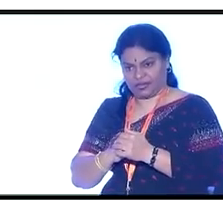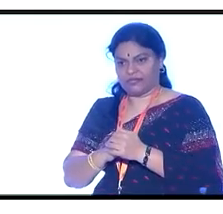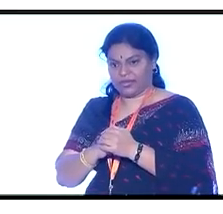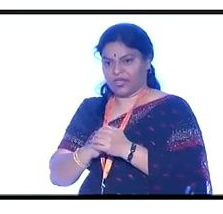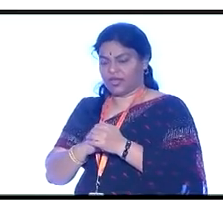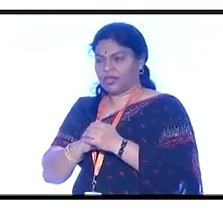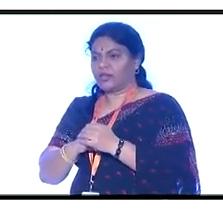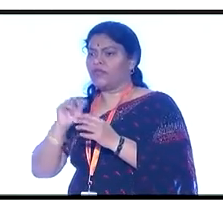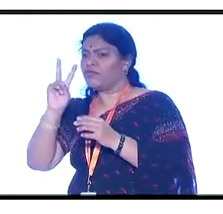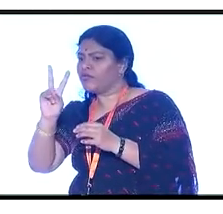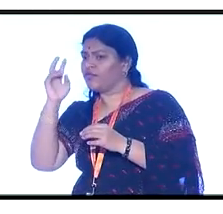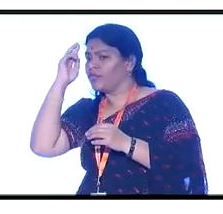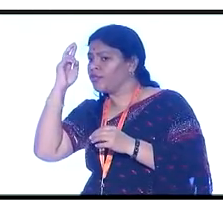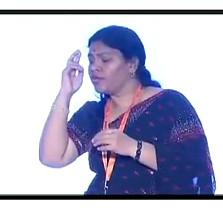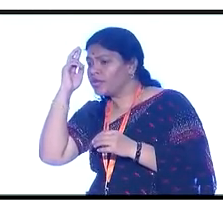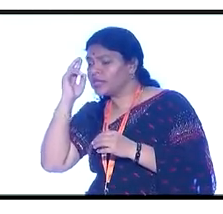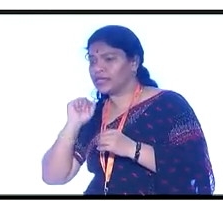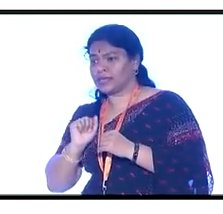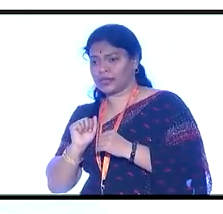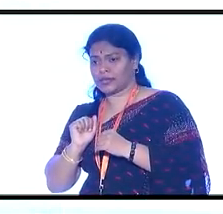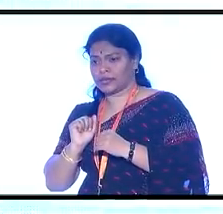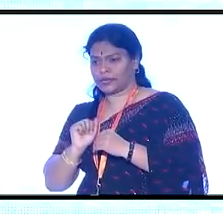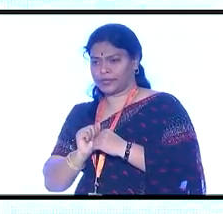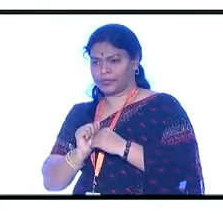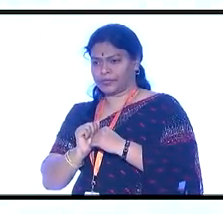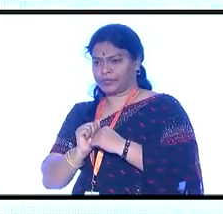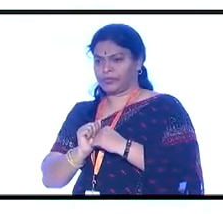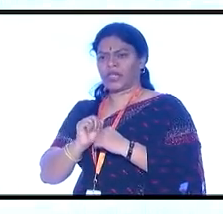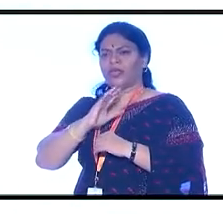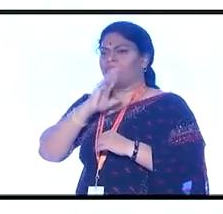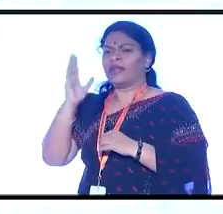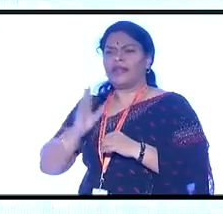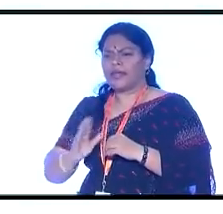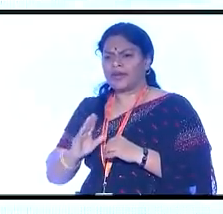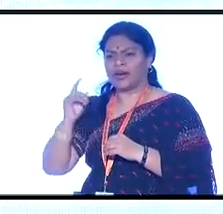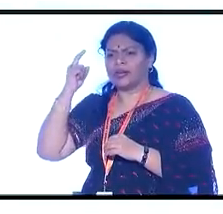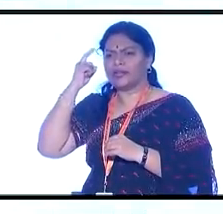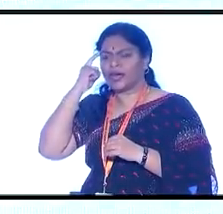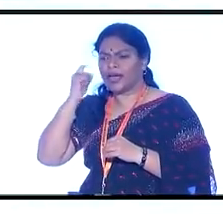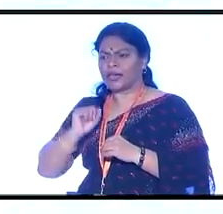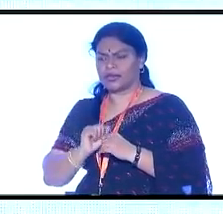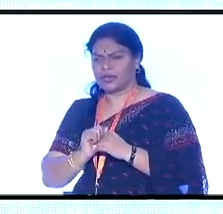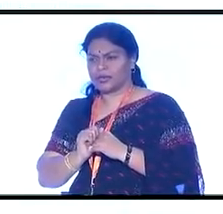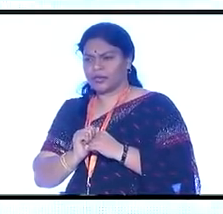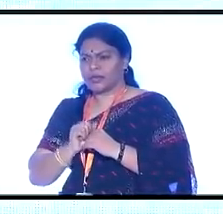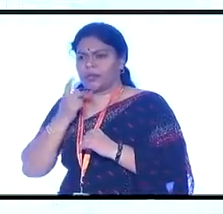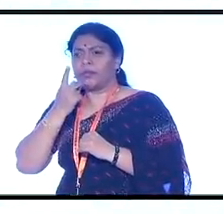for two reasons. One, being dark-skinned, you never ever wore anything that was bright. It was never something that was ever